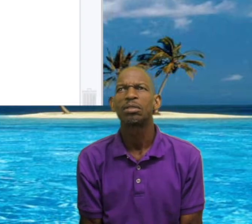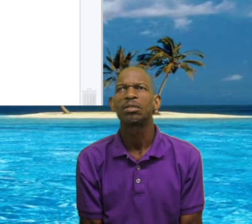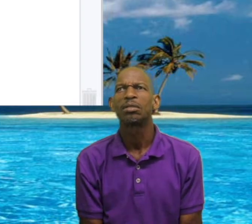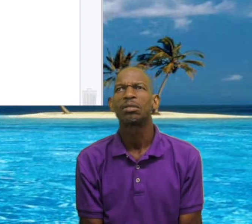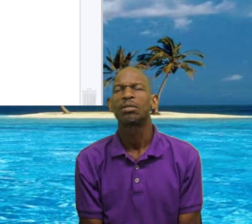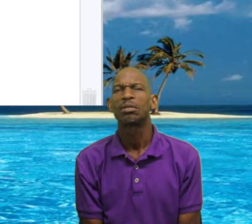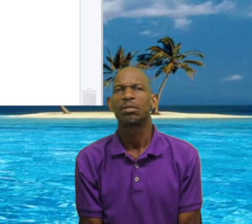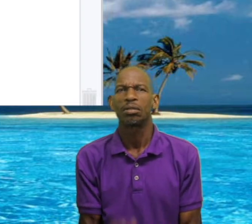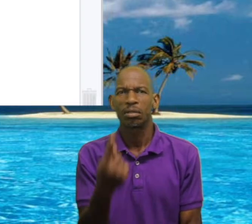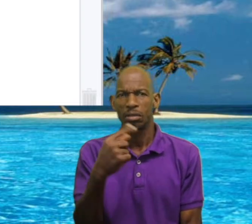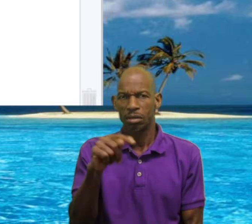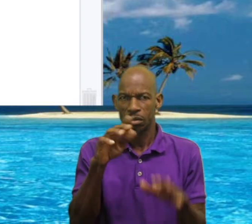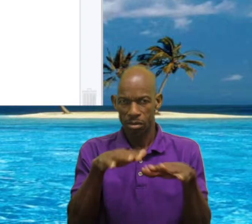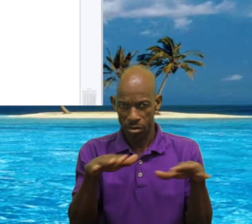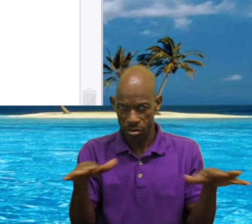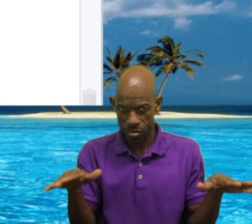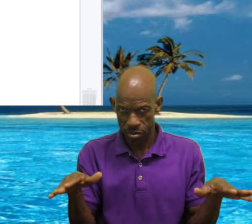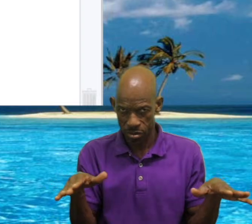The children.